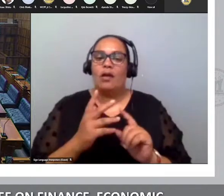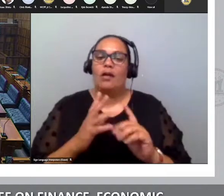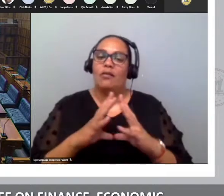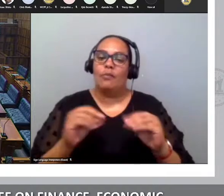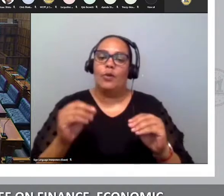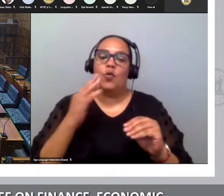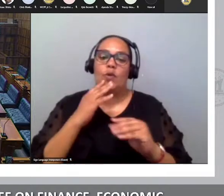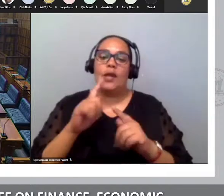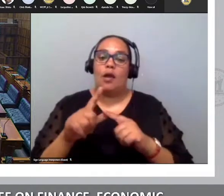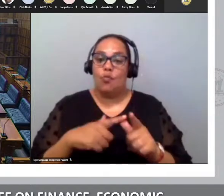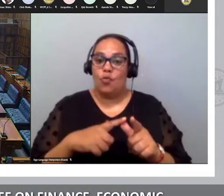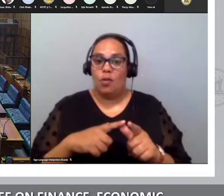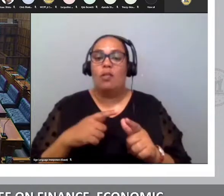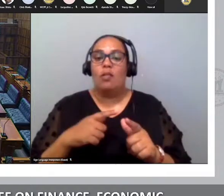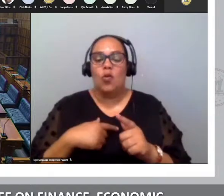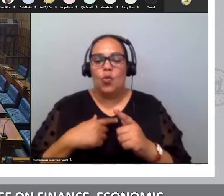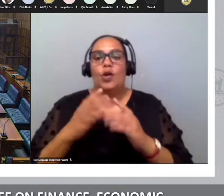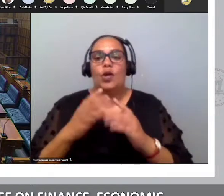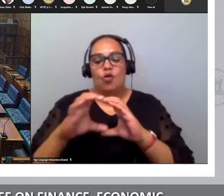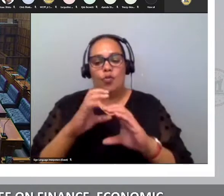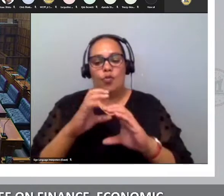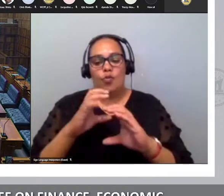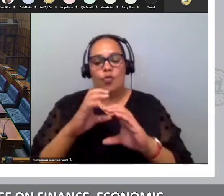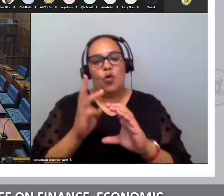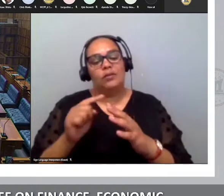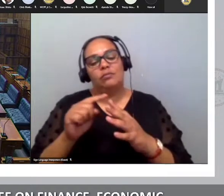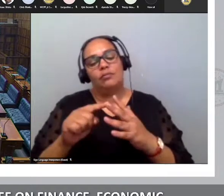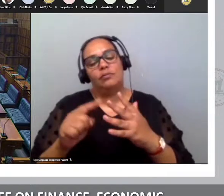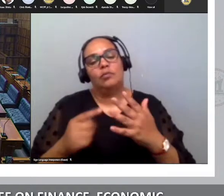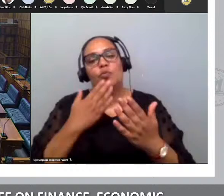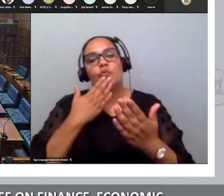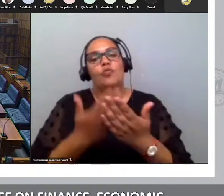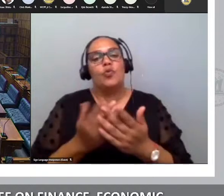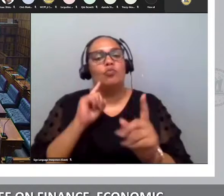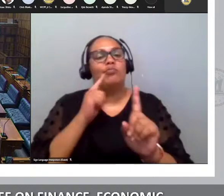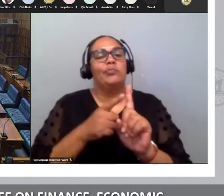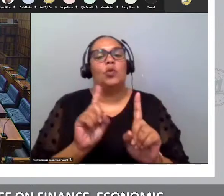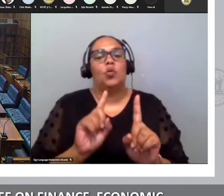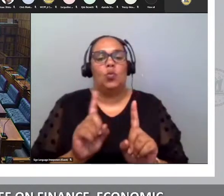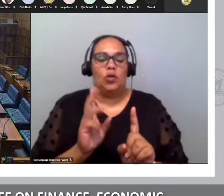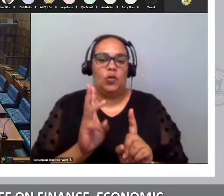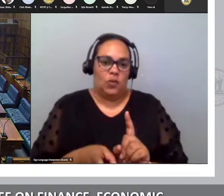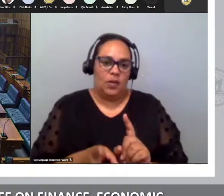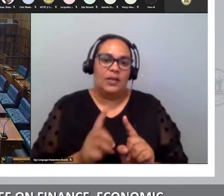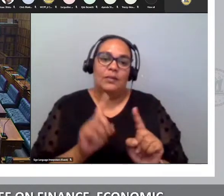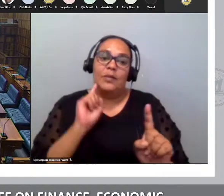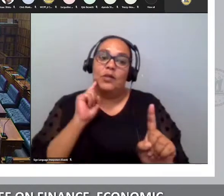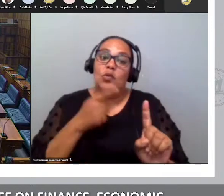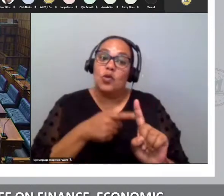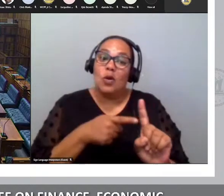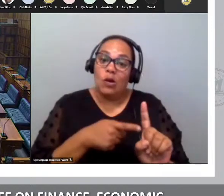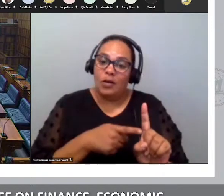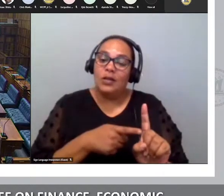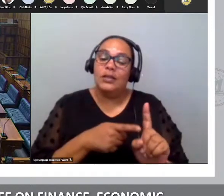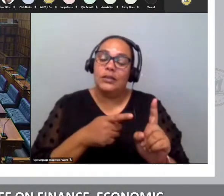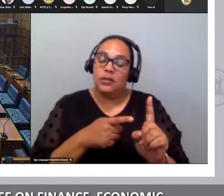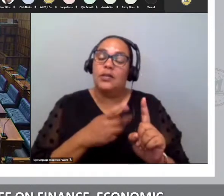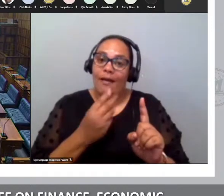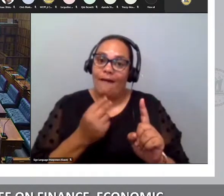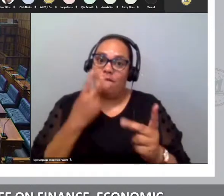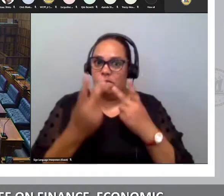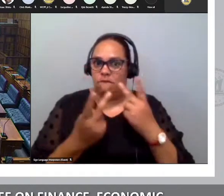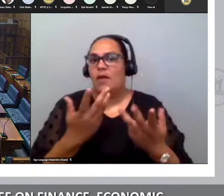April we will then communicate what are the proposed targets so those targets have always been